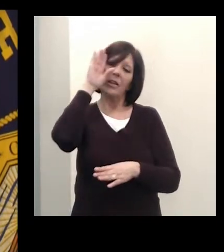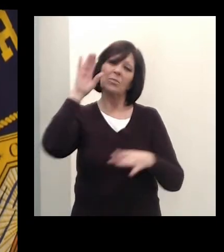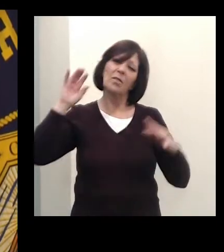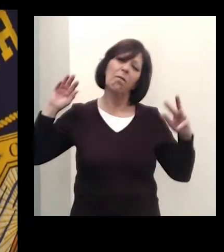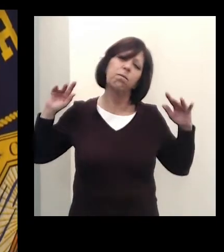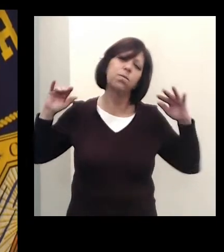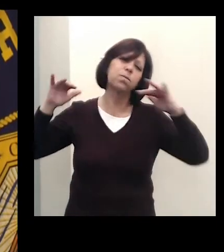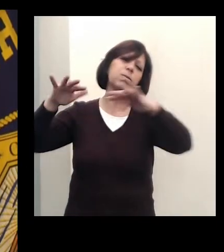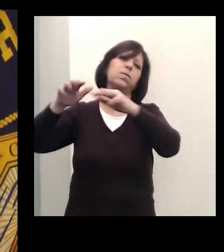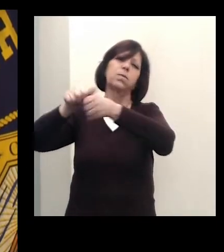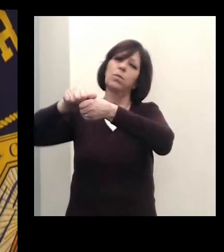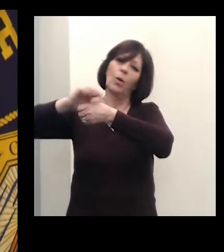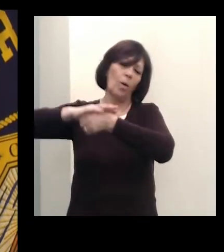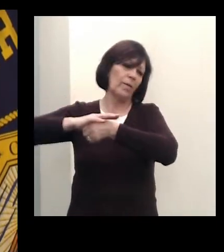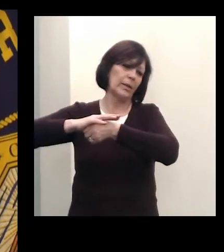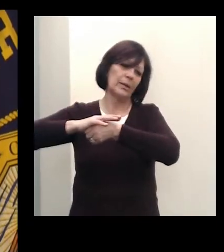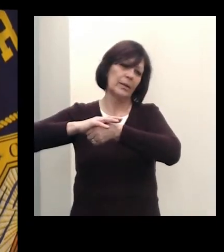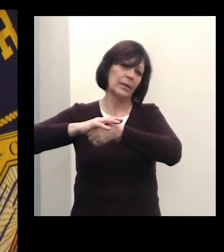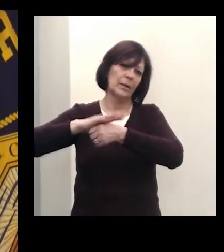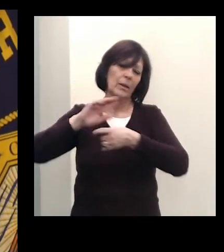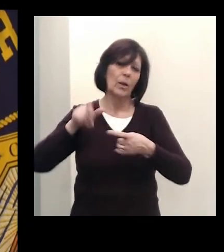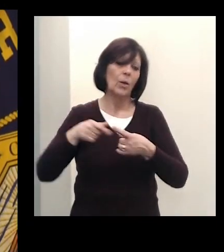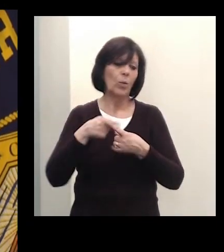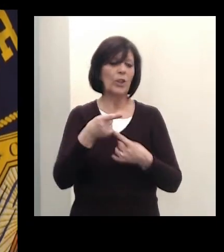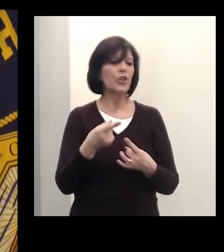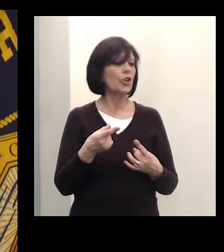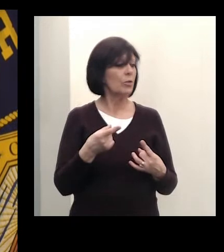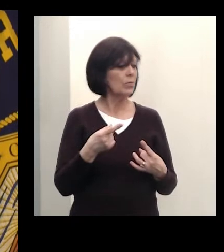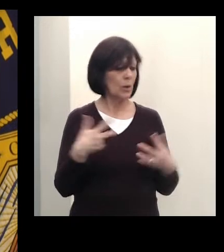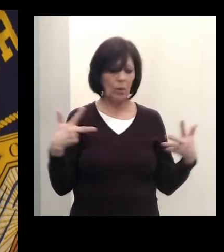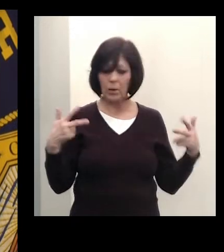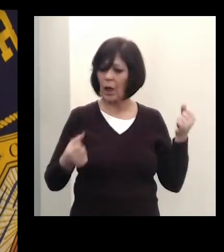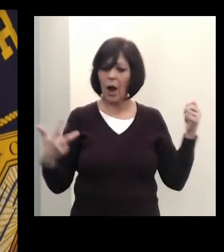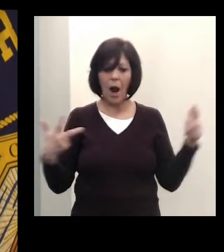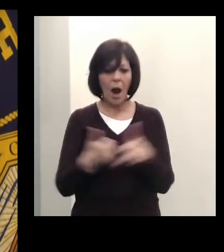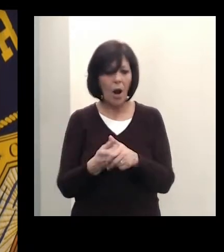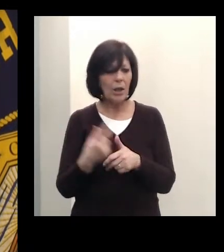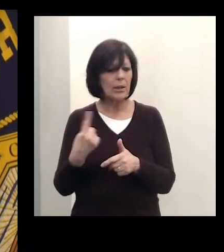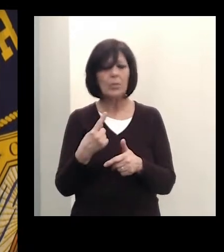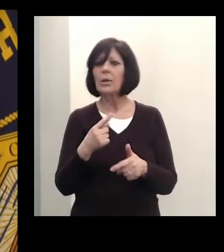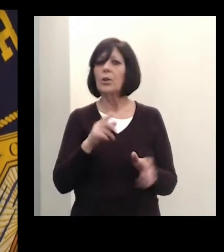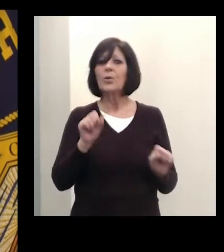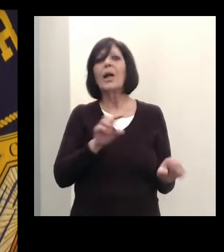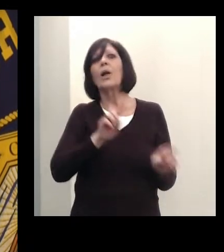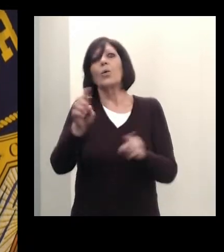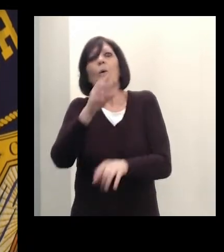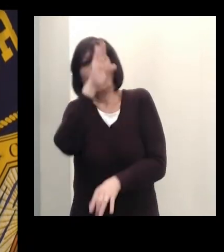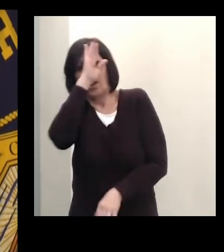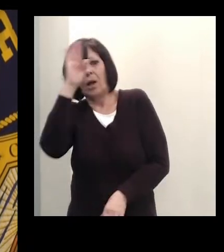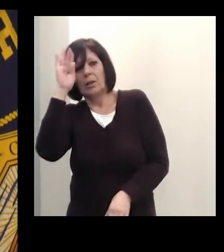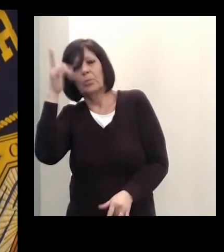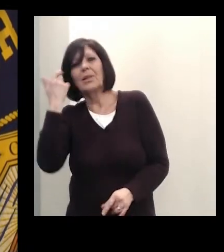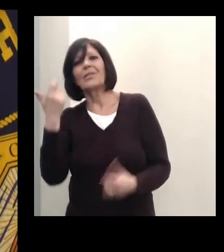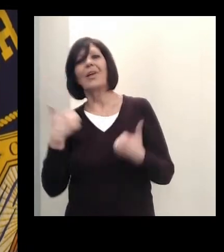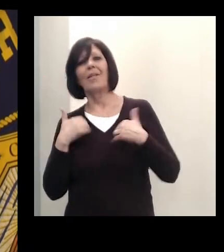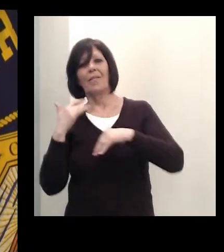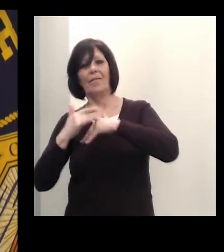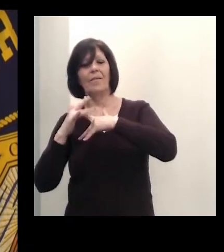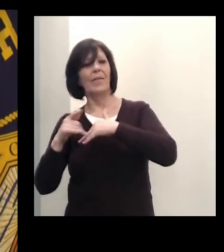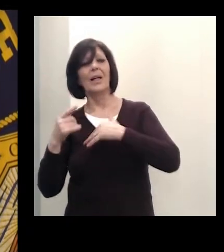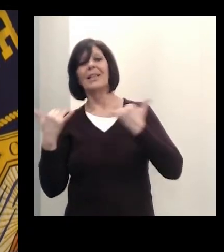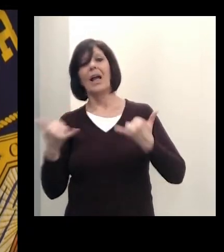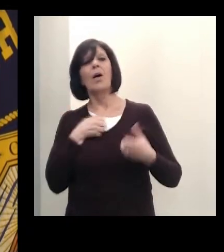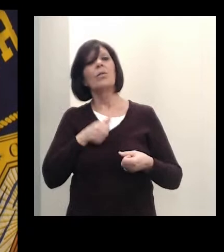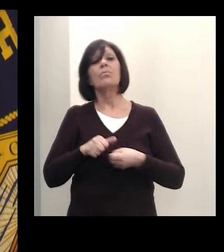that when you're injured or you're sick with something else, you can't get the care you need because the beds are full with COVID